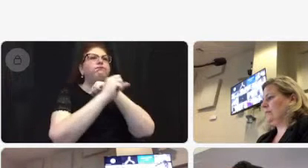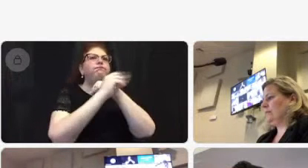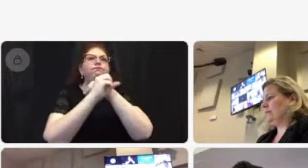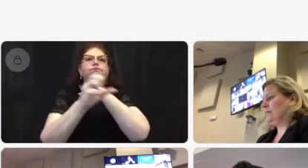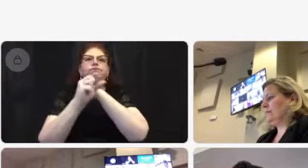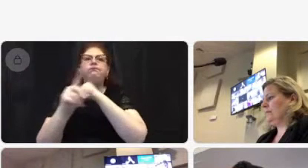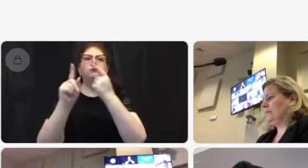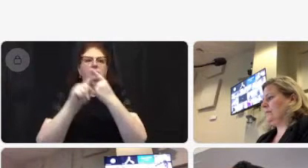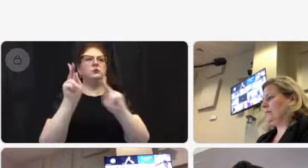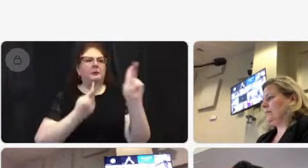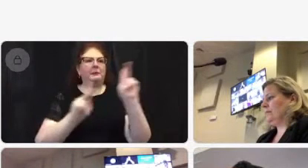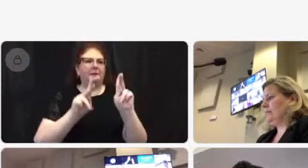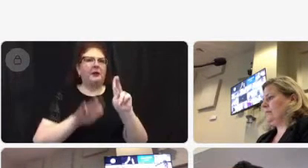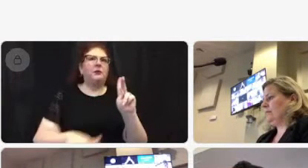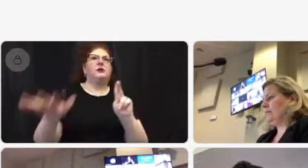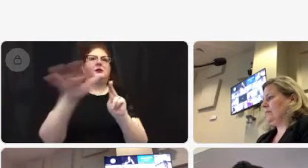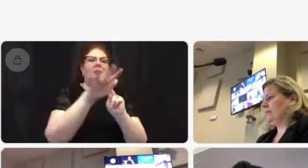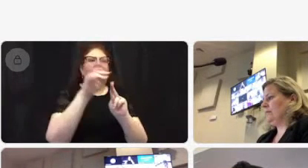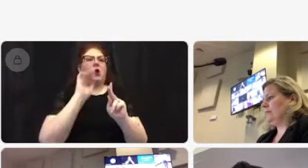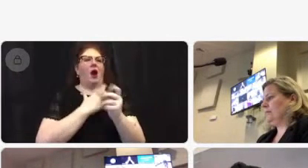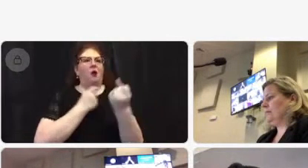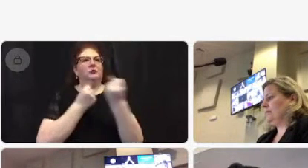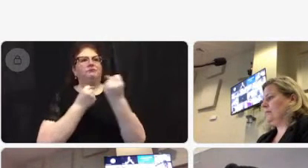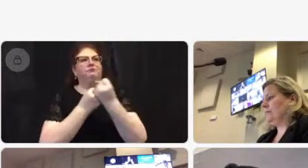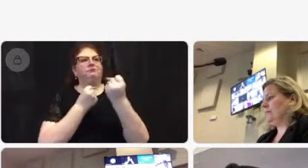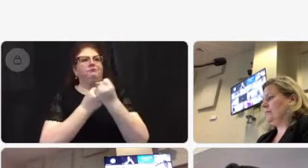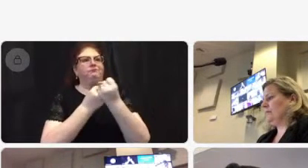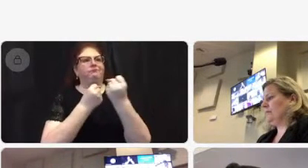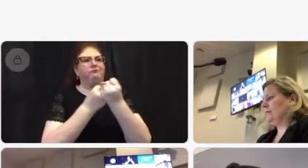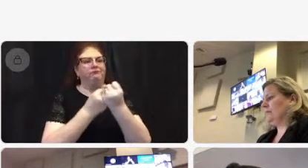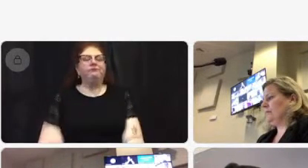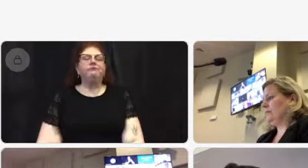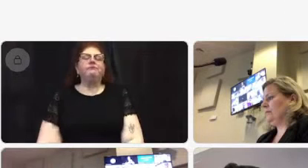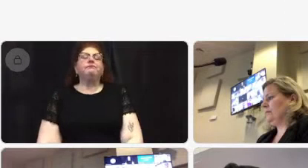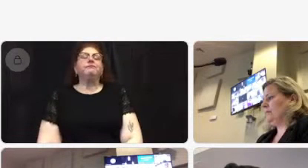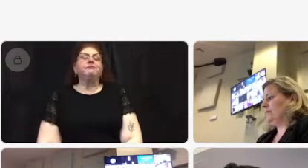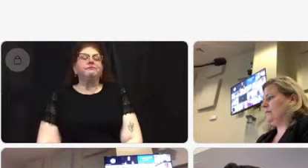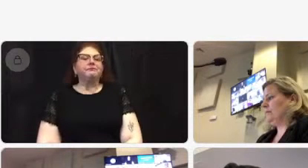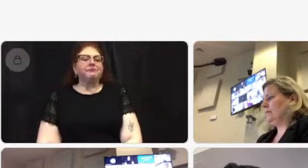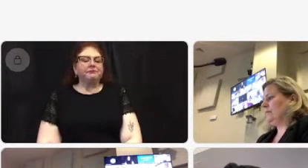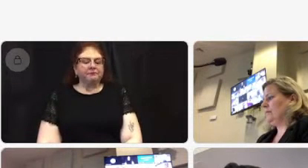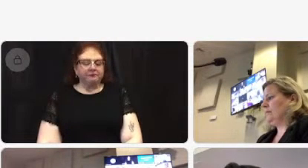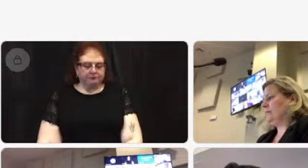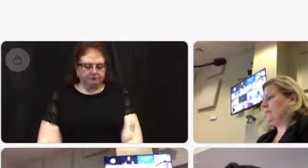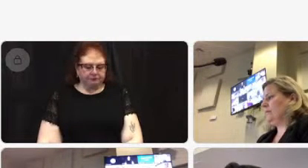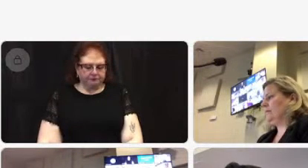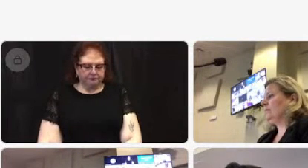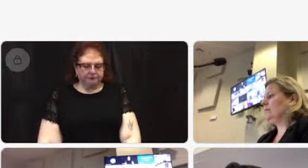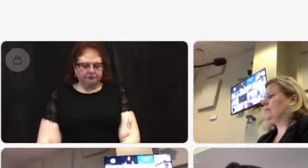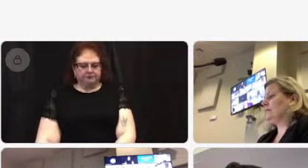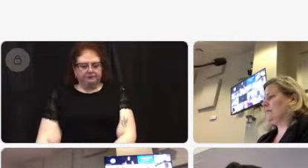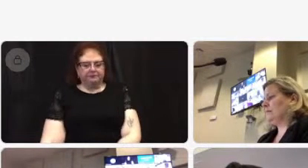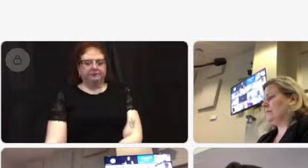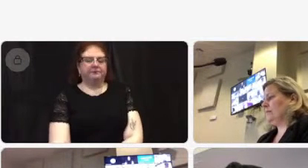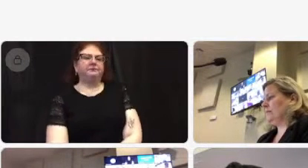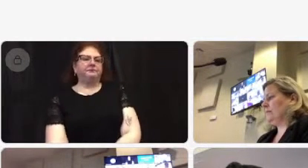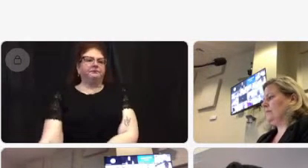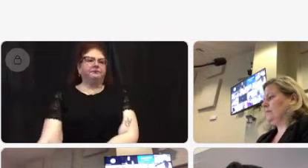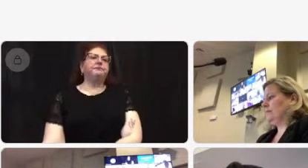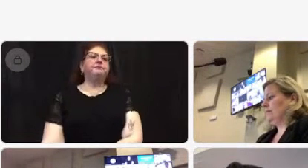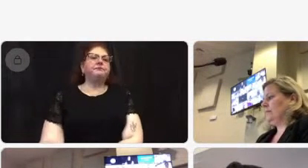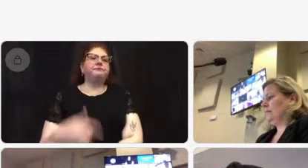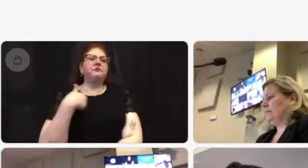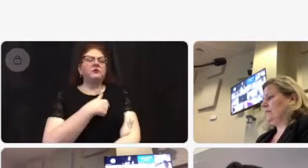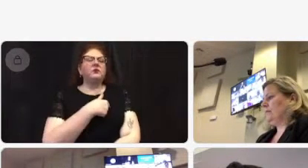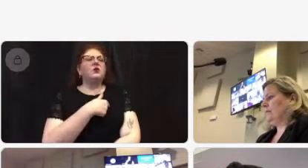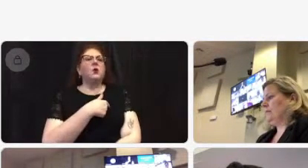standpoint. And so one of the questions that I have for you today, as I make some suggested changes for your